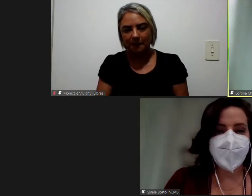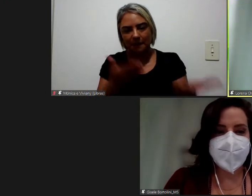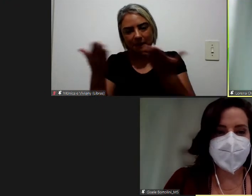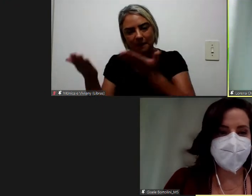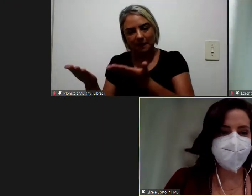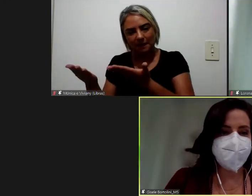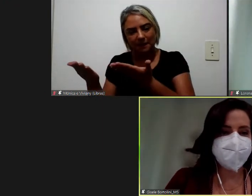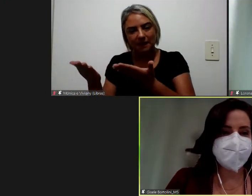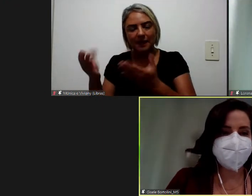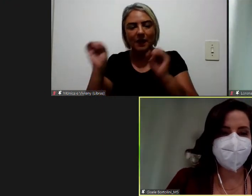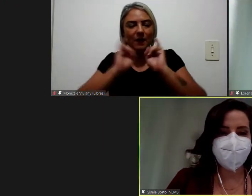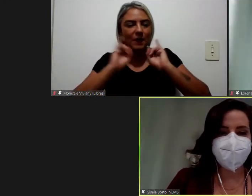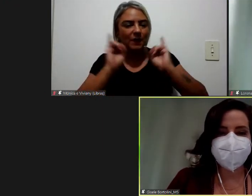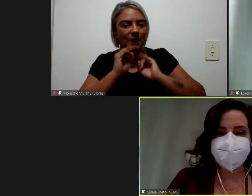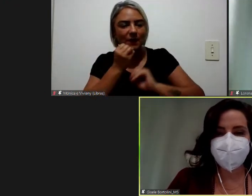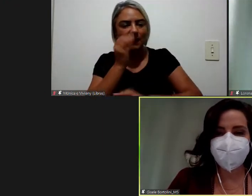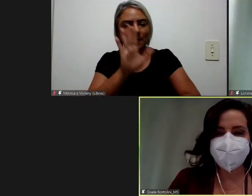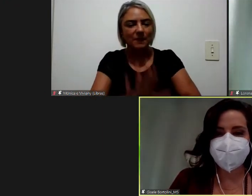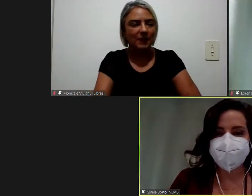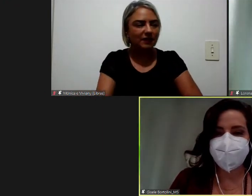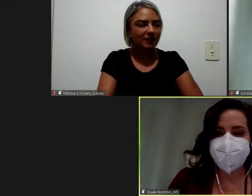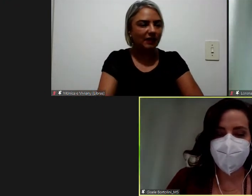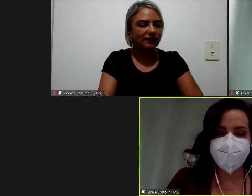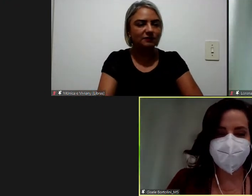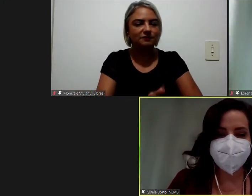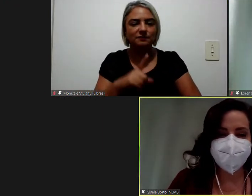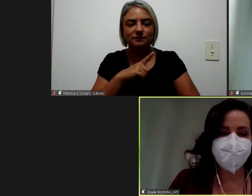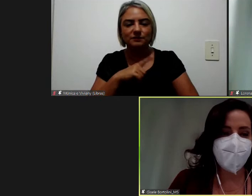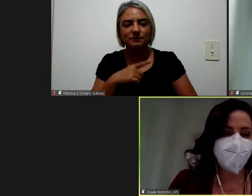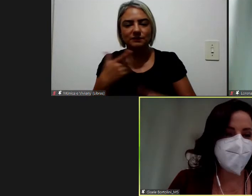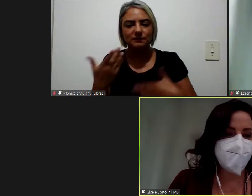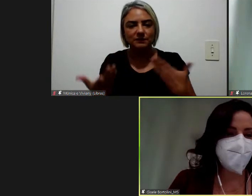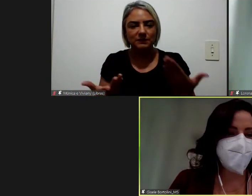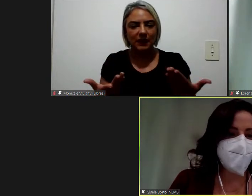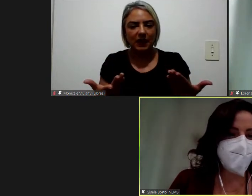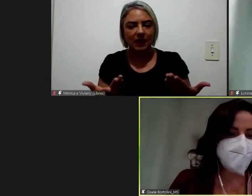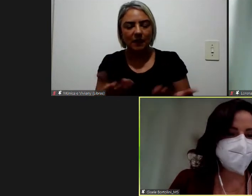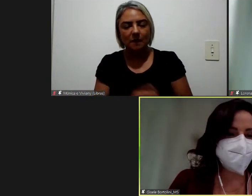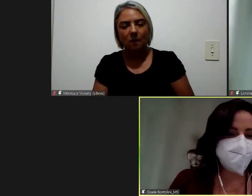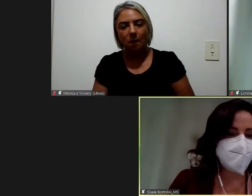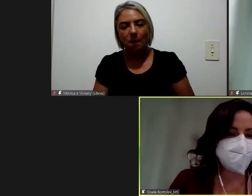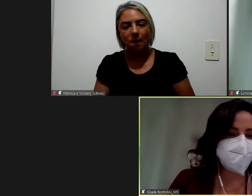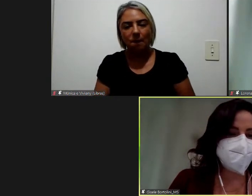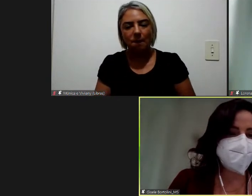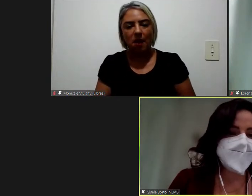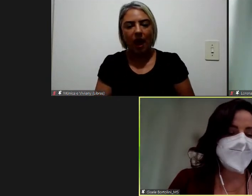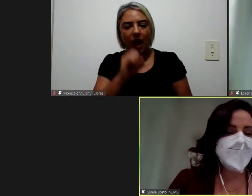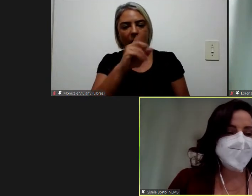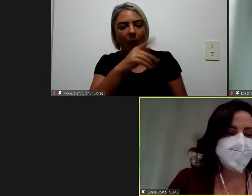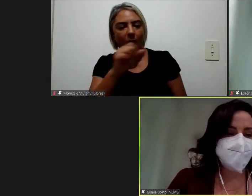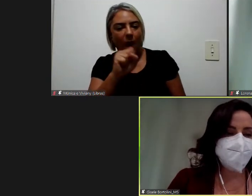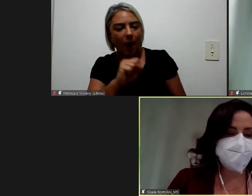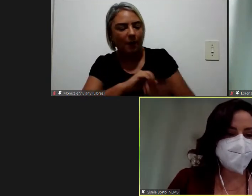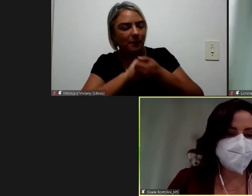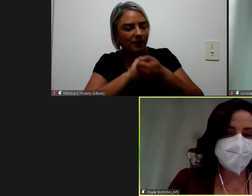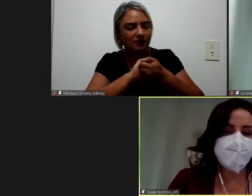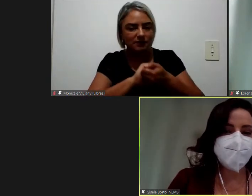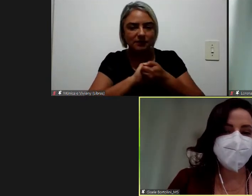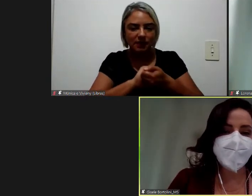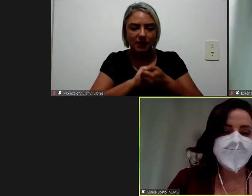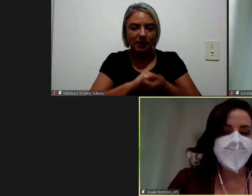Gisele, the stage is yours. Hello, good afternoon to everybody that are watching us.